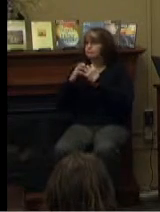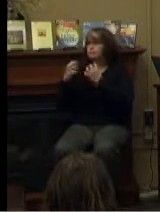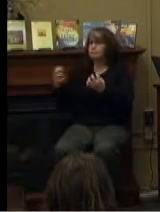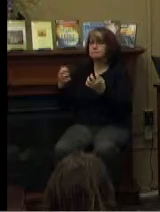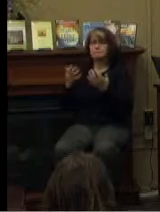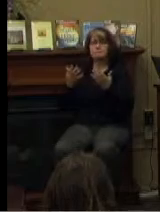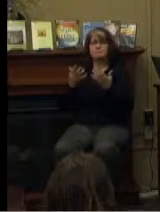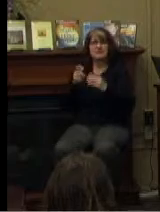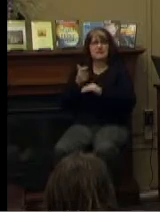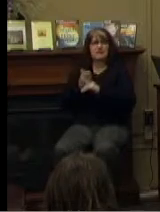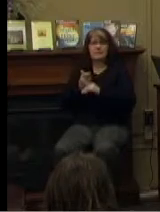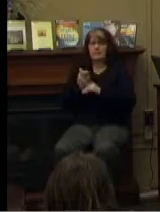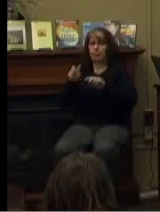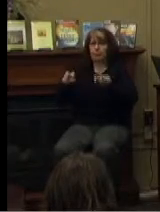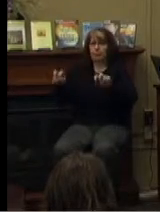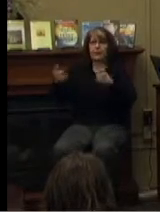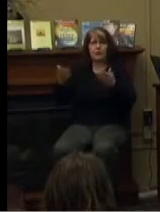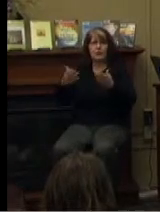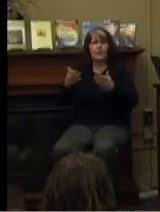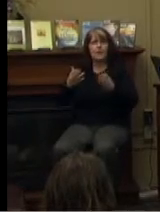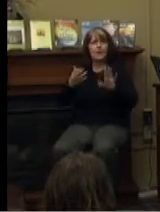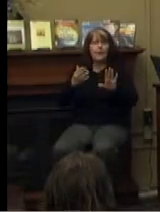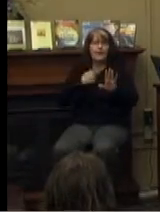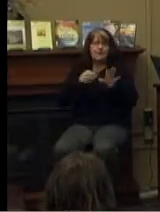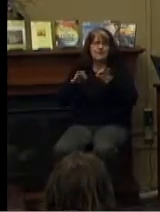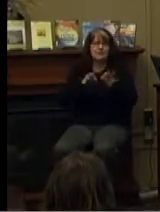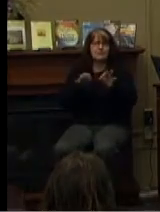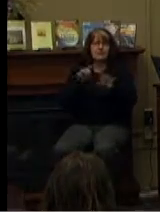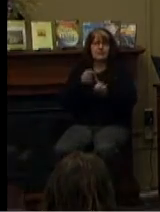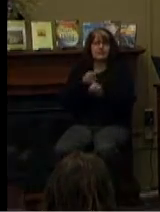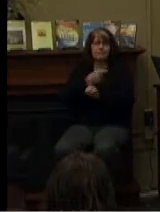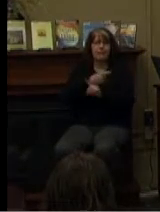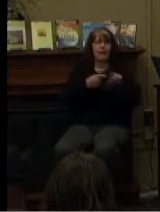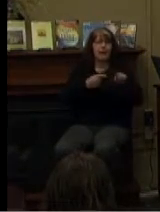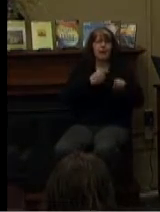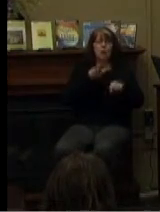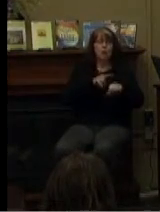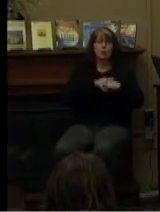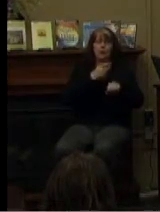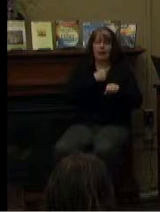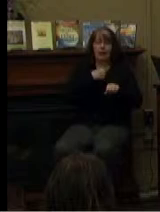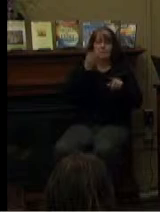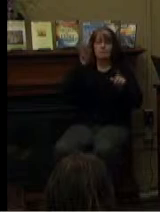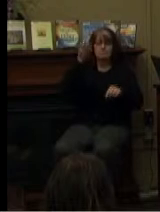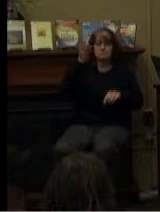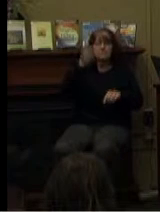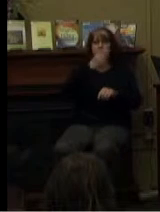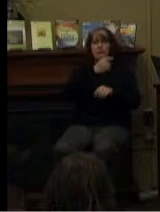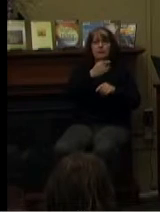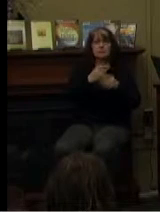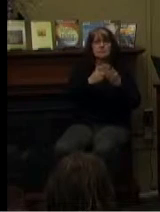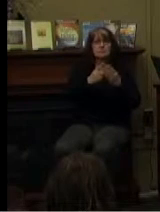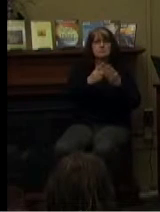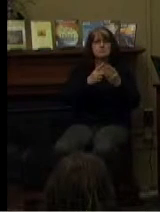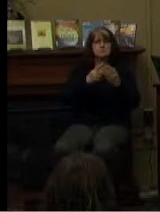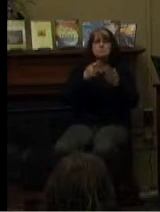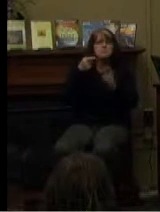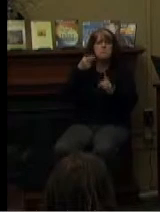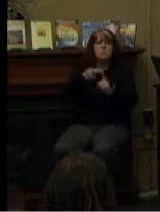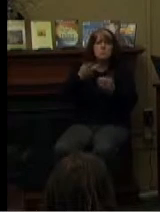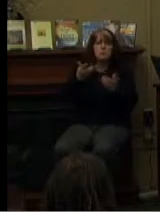is. Typically when I make this presentation, it's really to address what are the assumptions that we make about people with